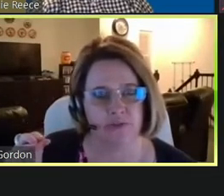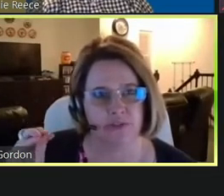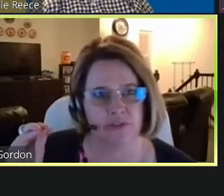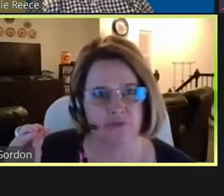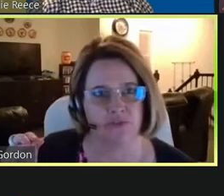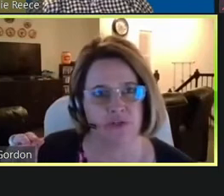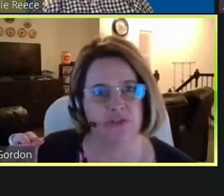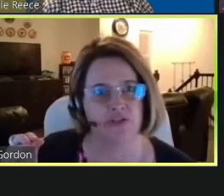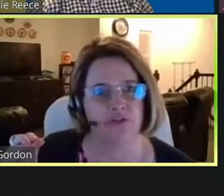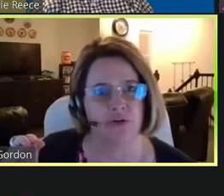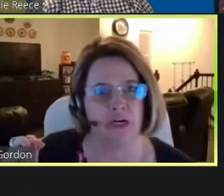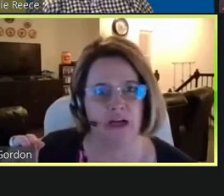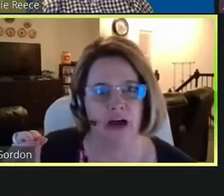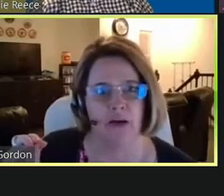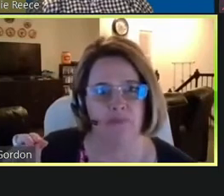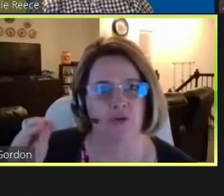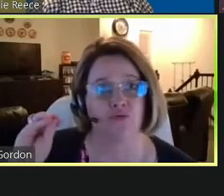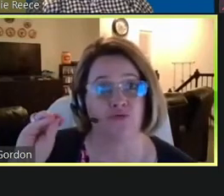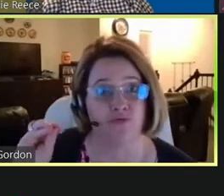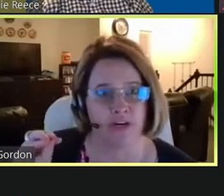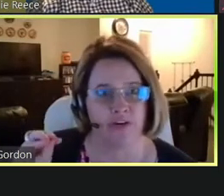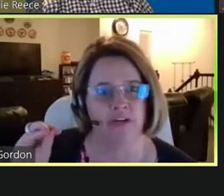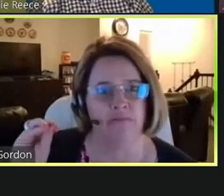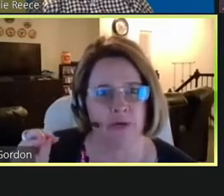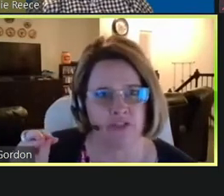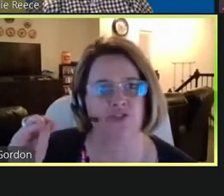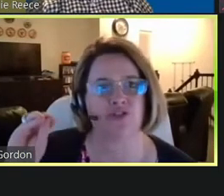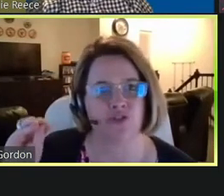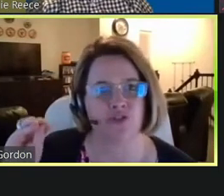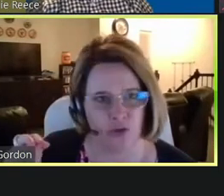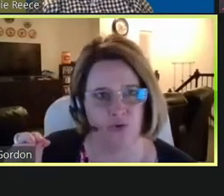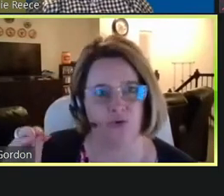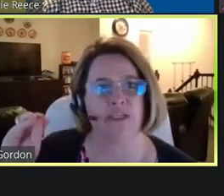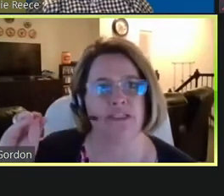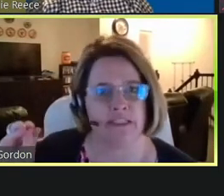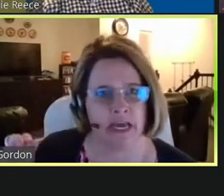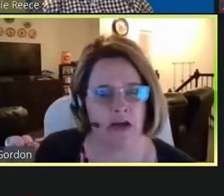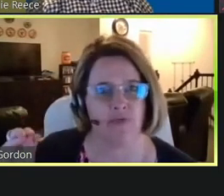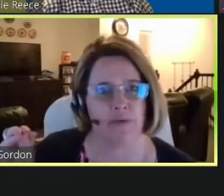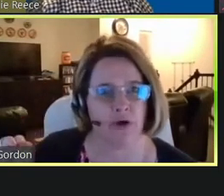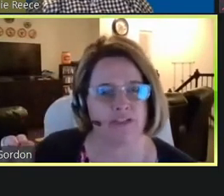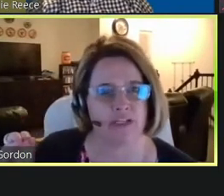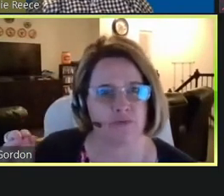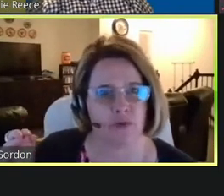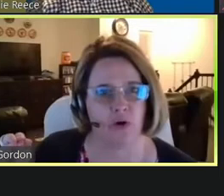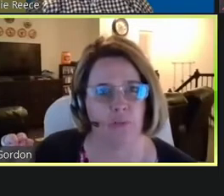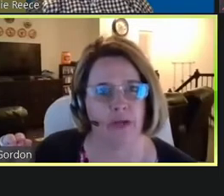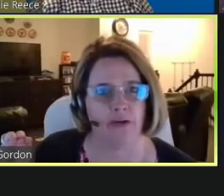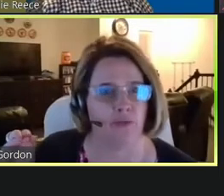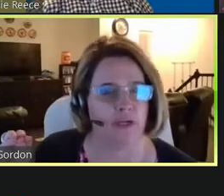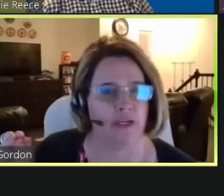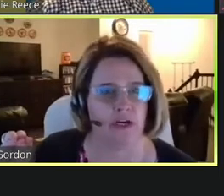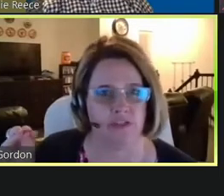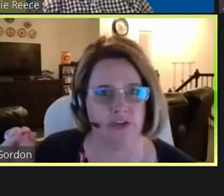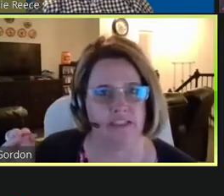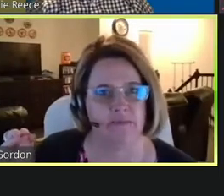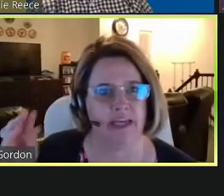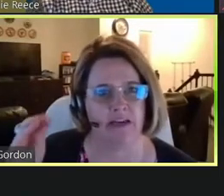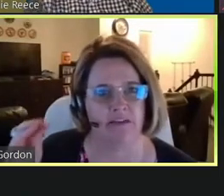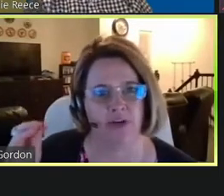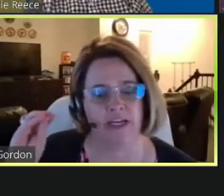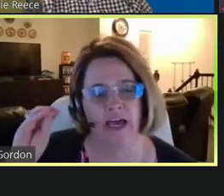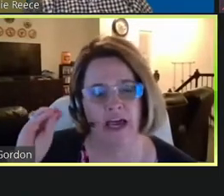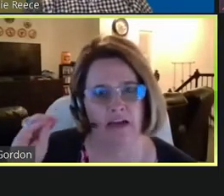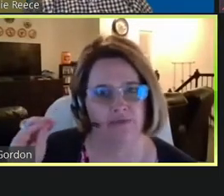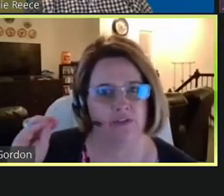Director Rose just referred to, that very much slowed down the process with HOPE. And we are trying to